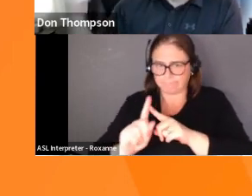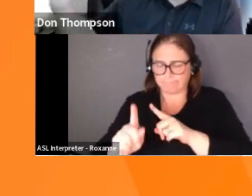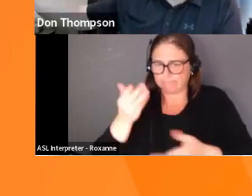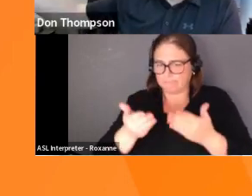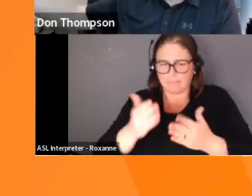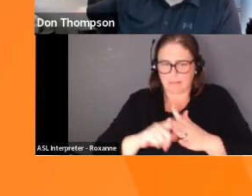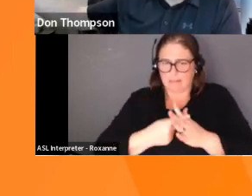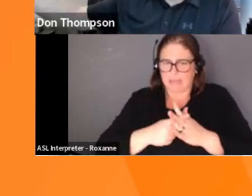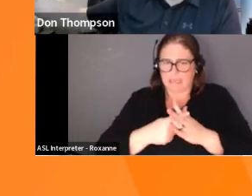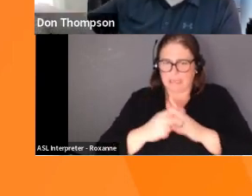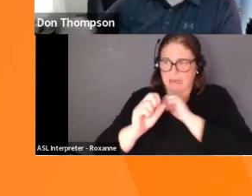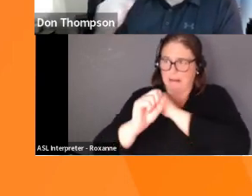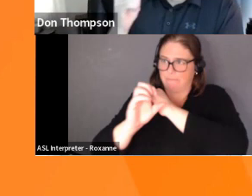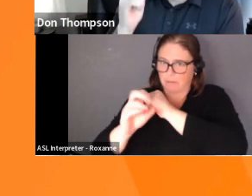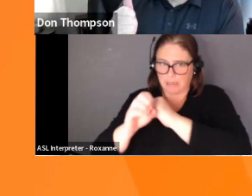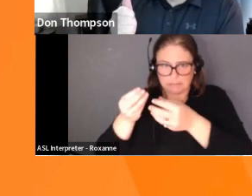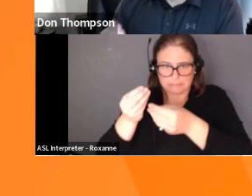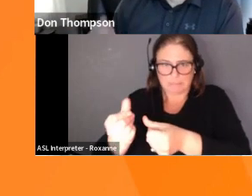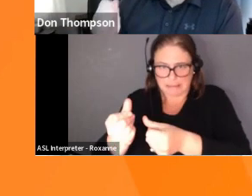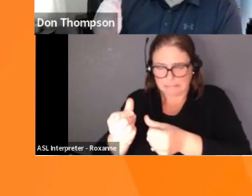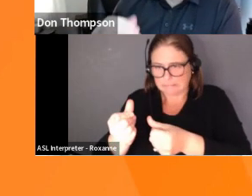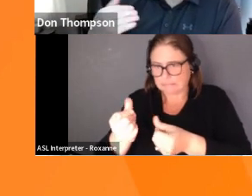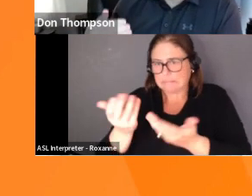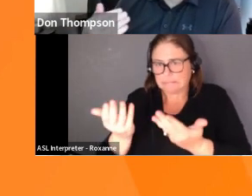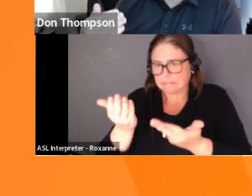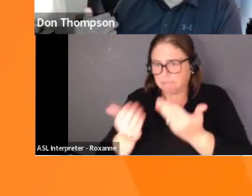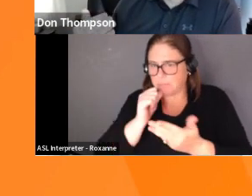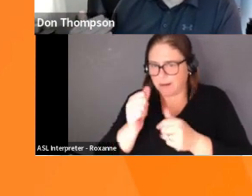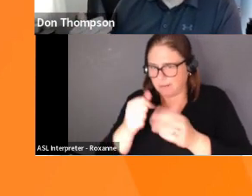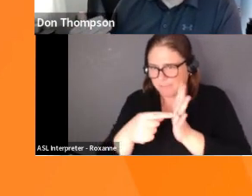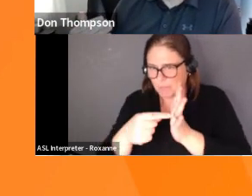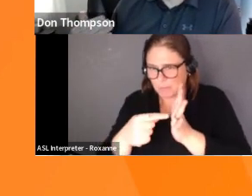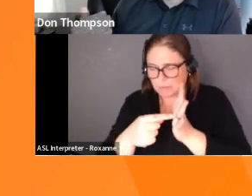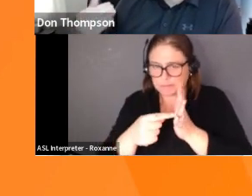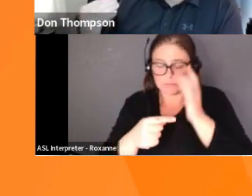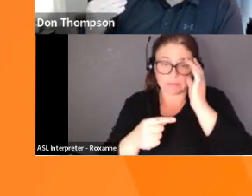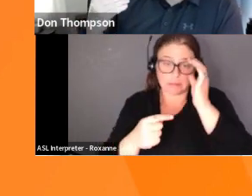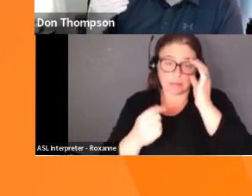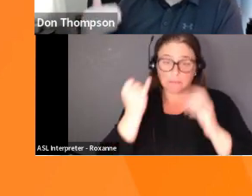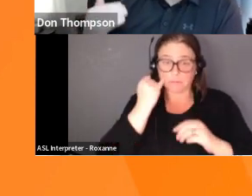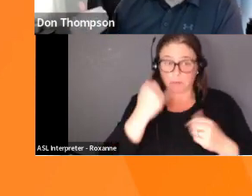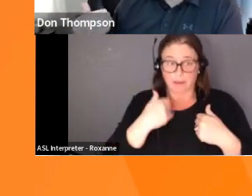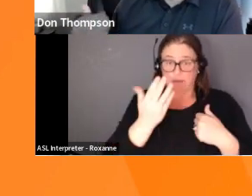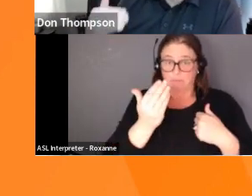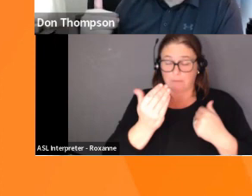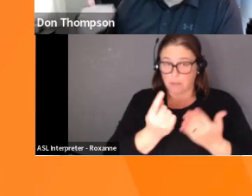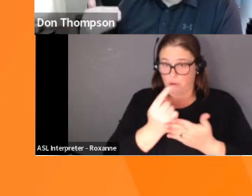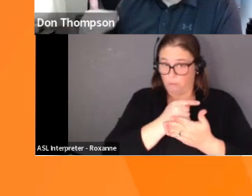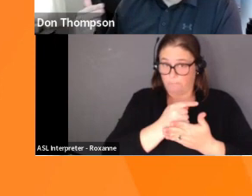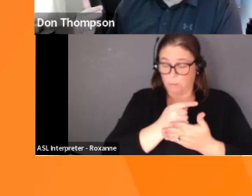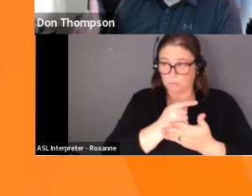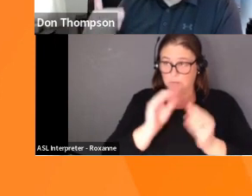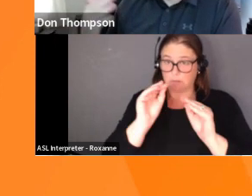cash flow to also start advertising. But two, if I have 15 reviews on a product, psychologically, it's